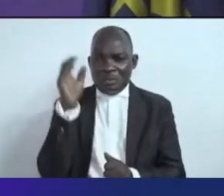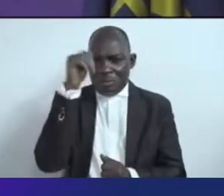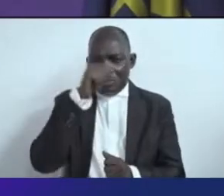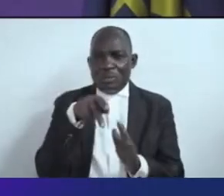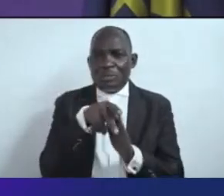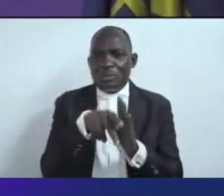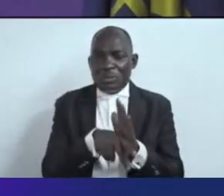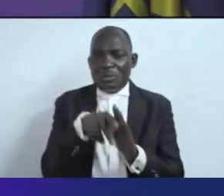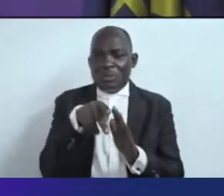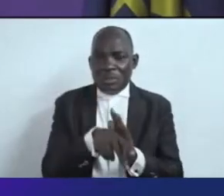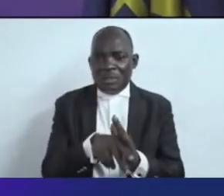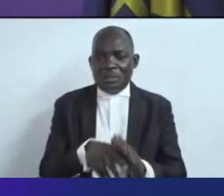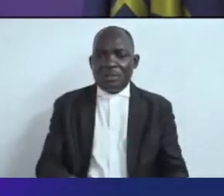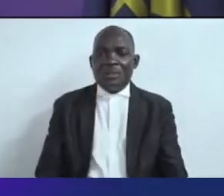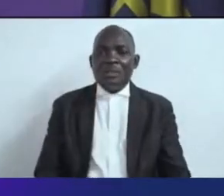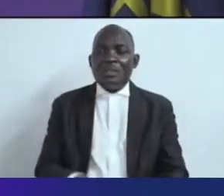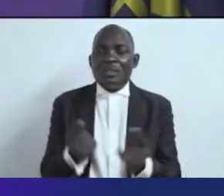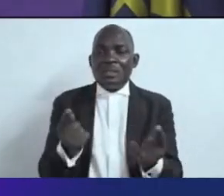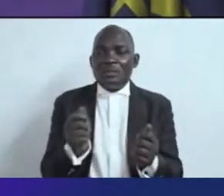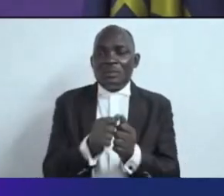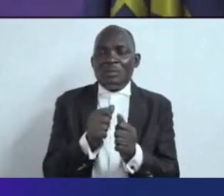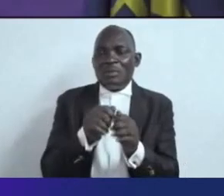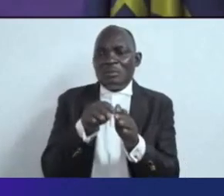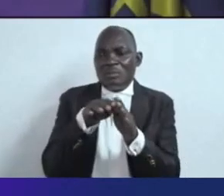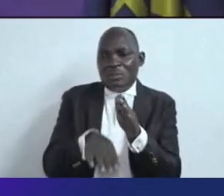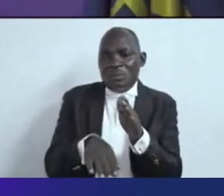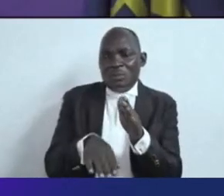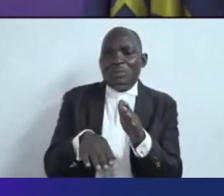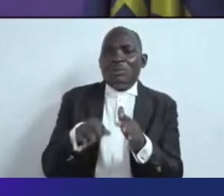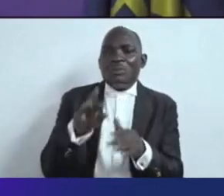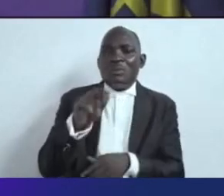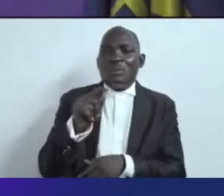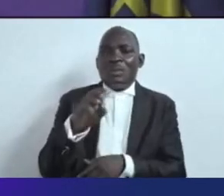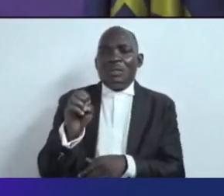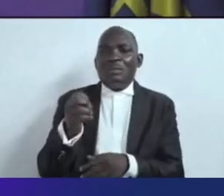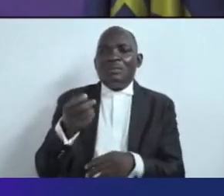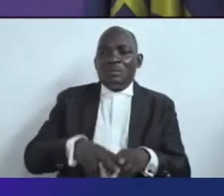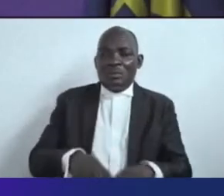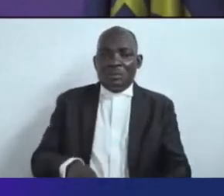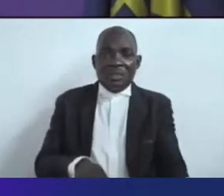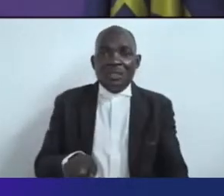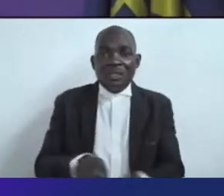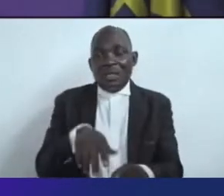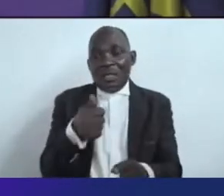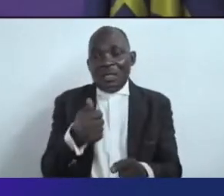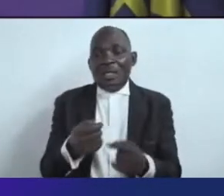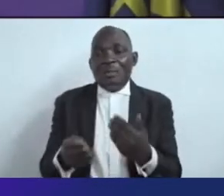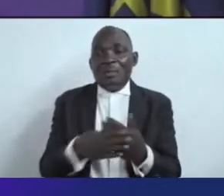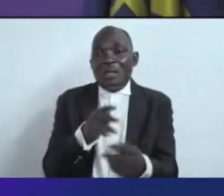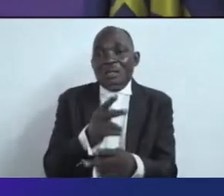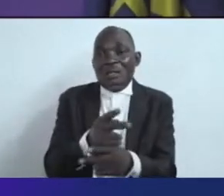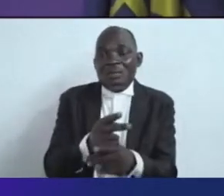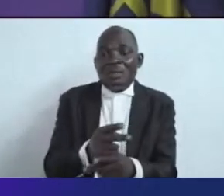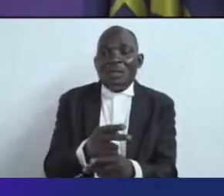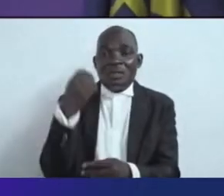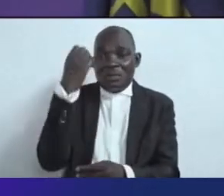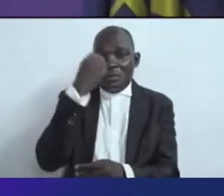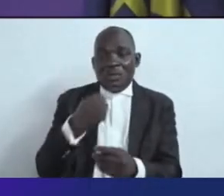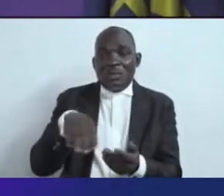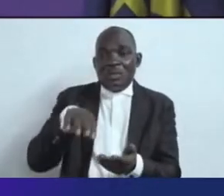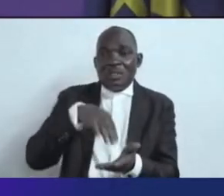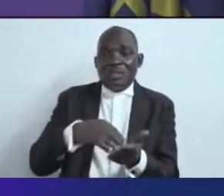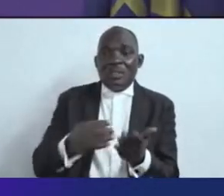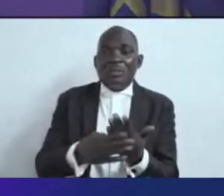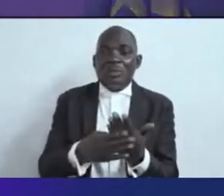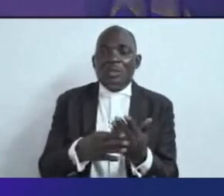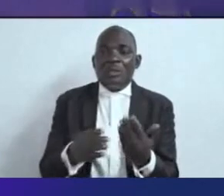easing cycle amid declining inflation rates. The Federal Reserve Bank, the European Central Bank,